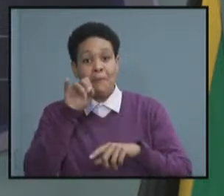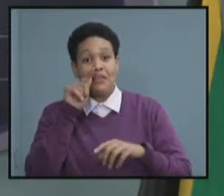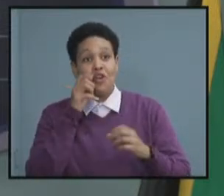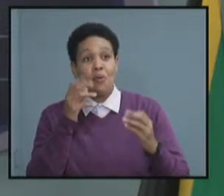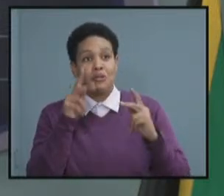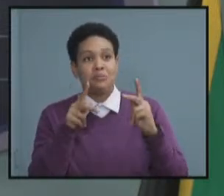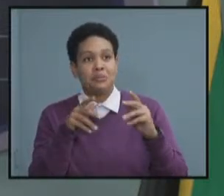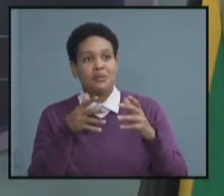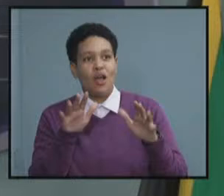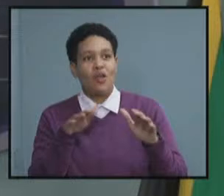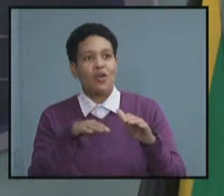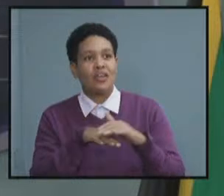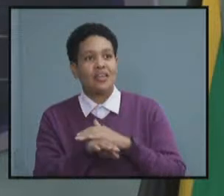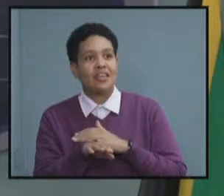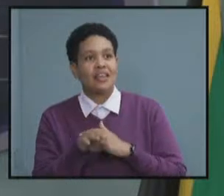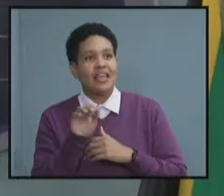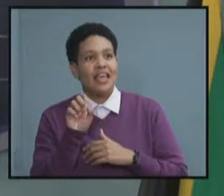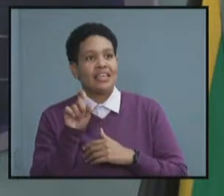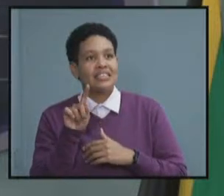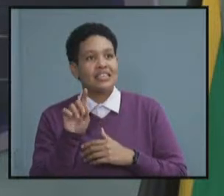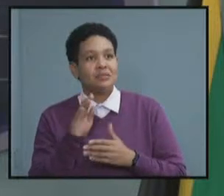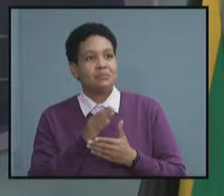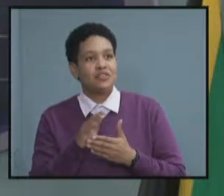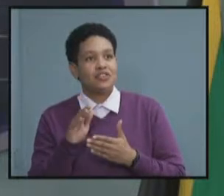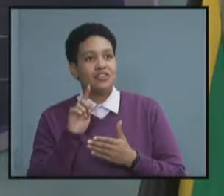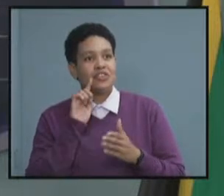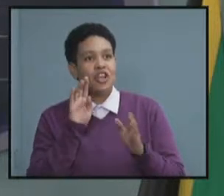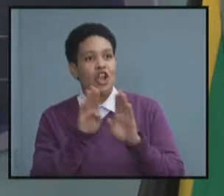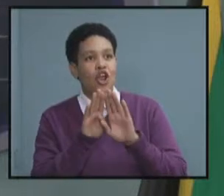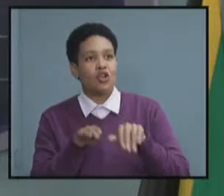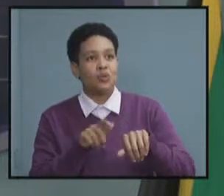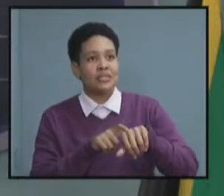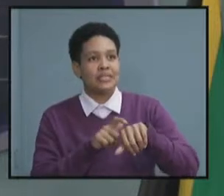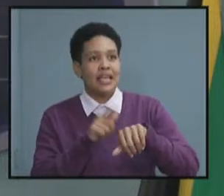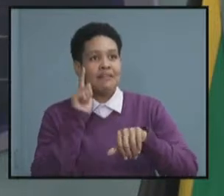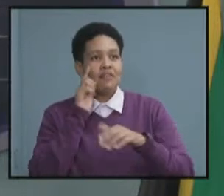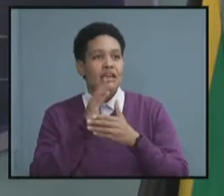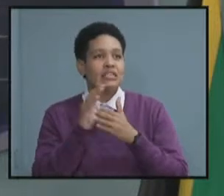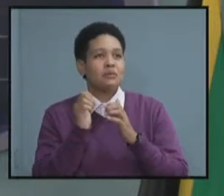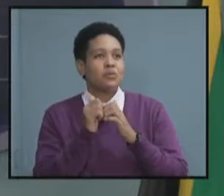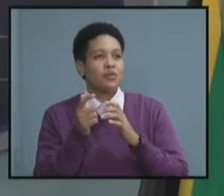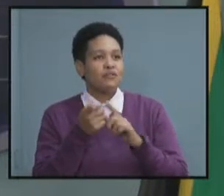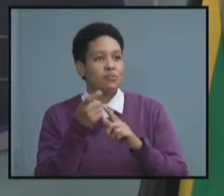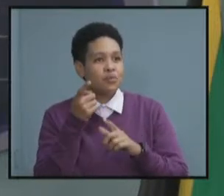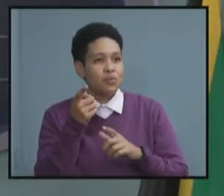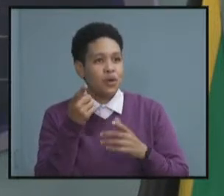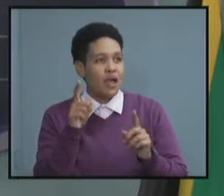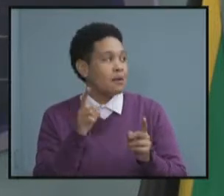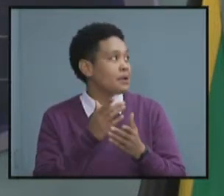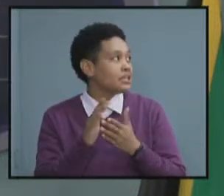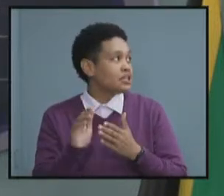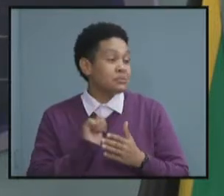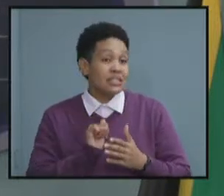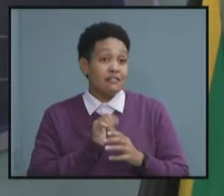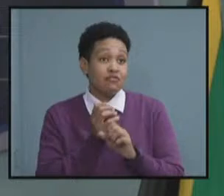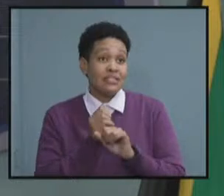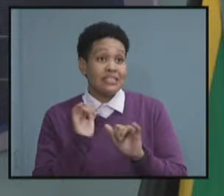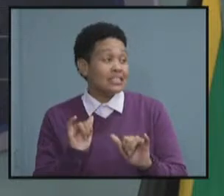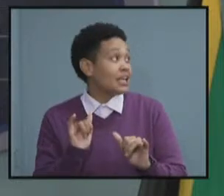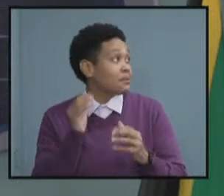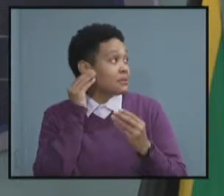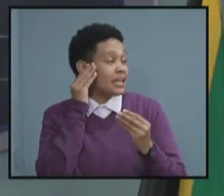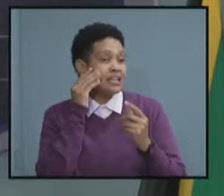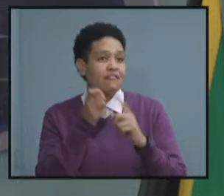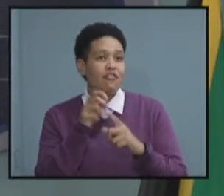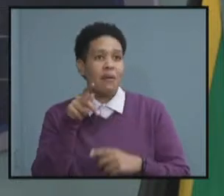the lockdown period on incoming passengers without exemptions from you. I've received similar data in the past